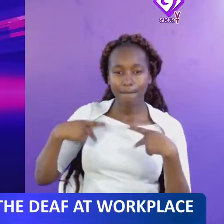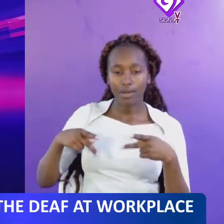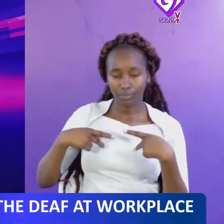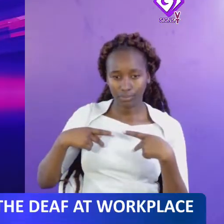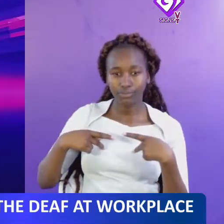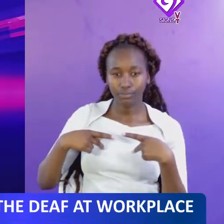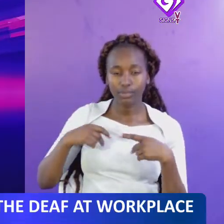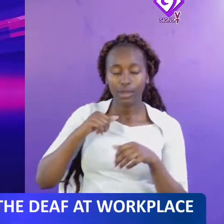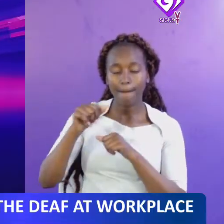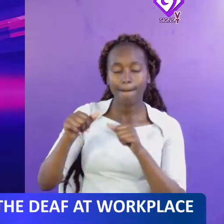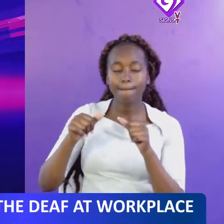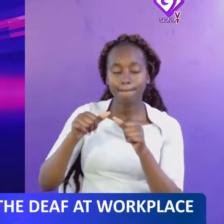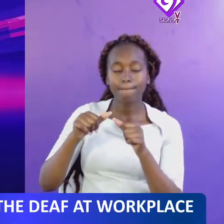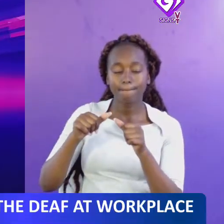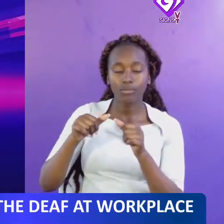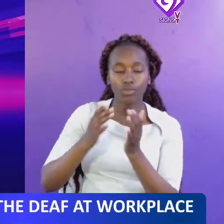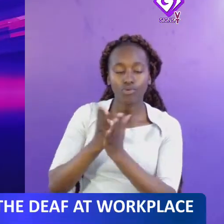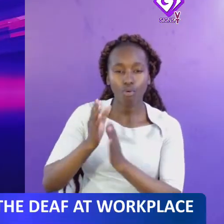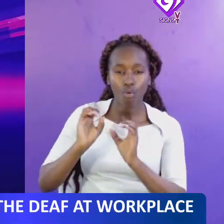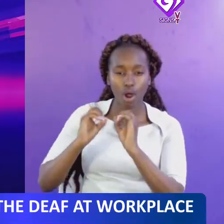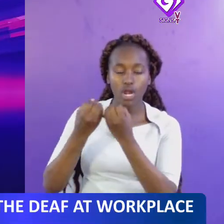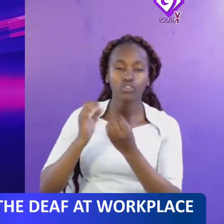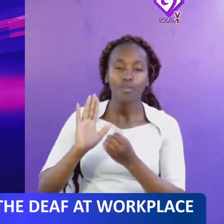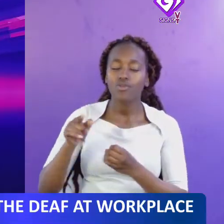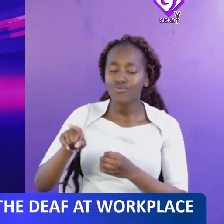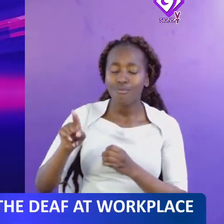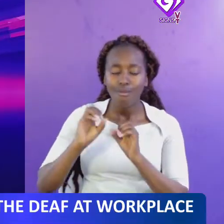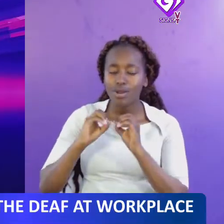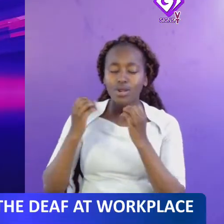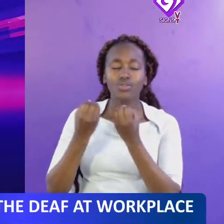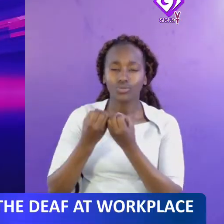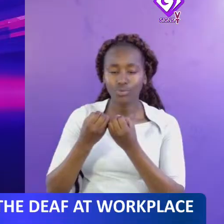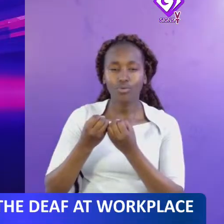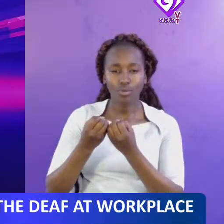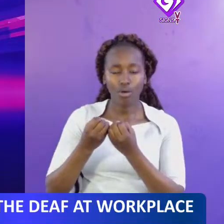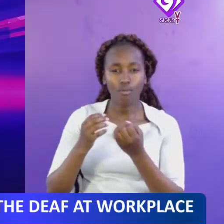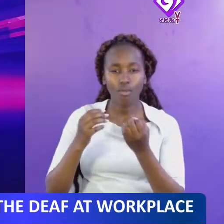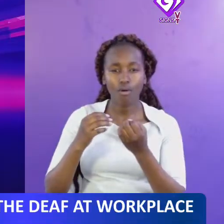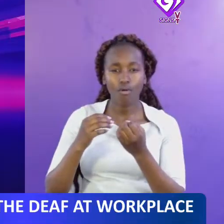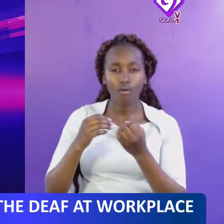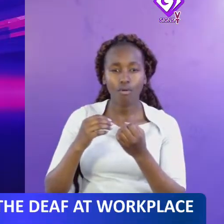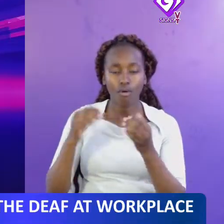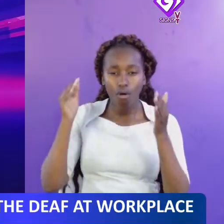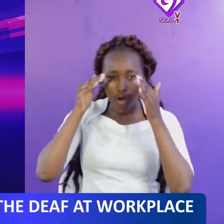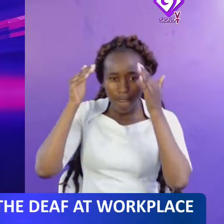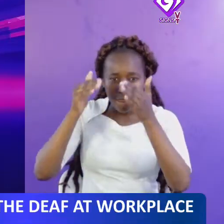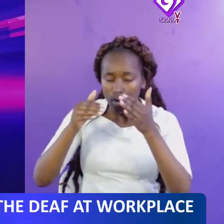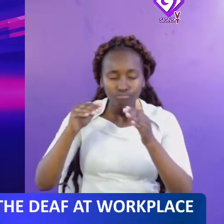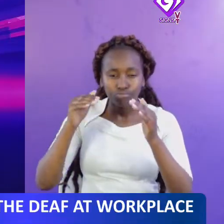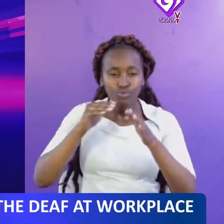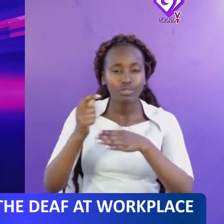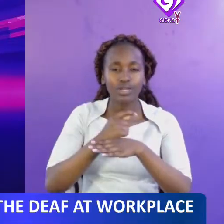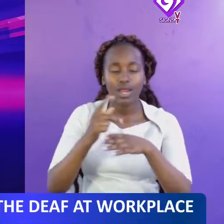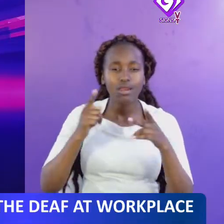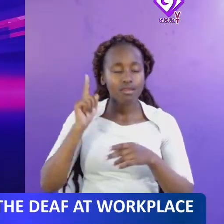through Vital Signs? Why is it important for the organization to train safety for deaf persons?